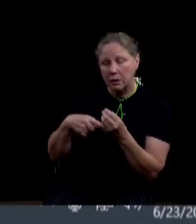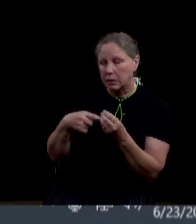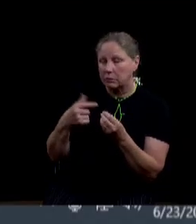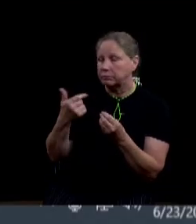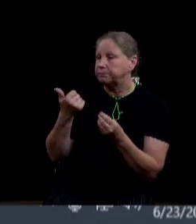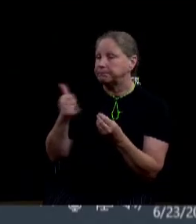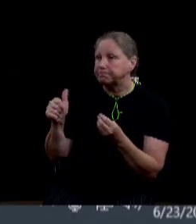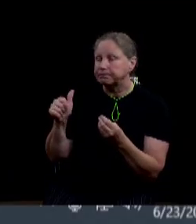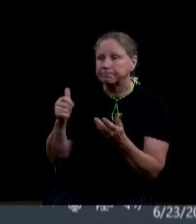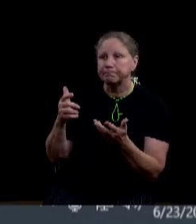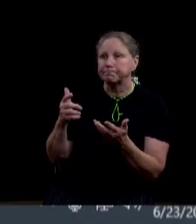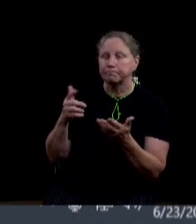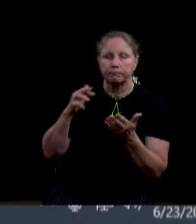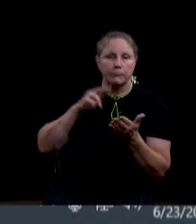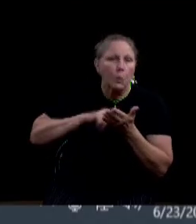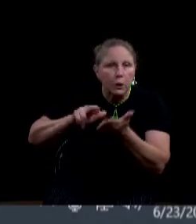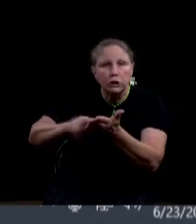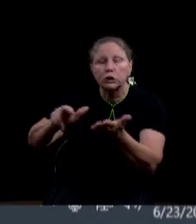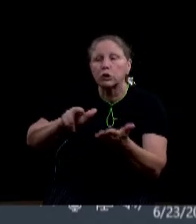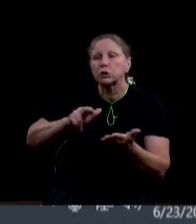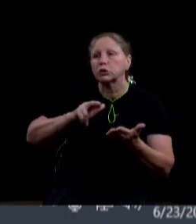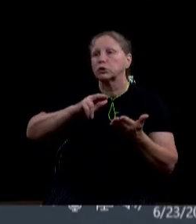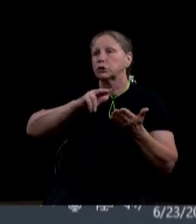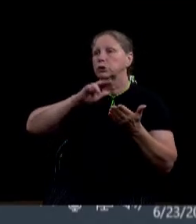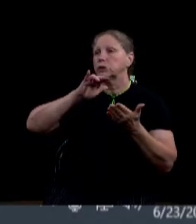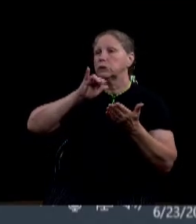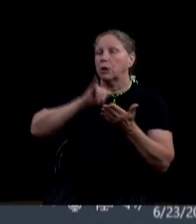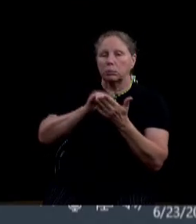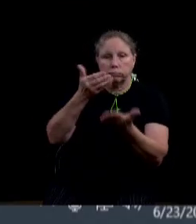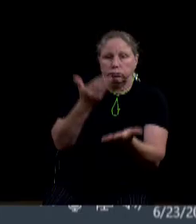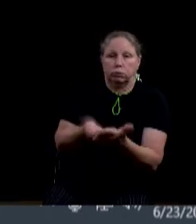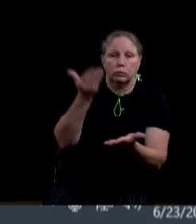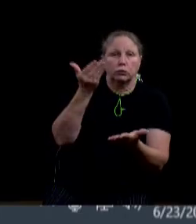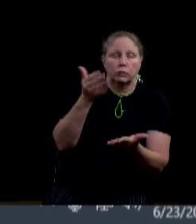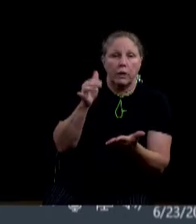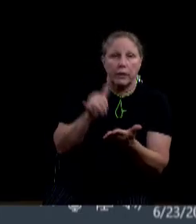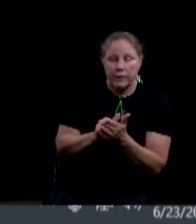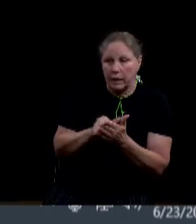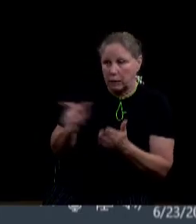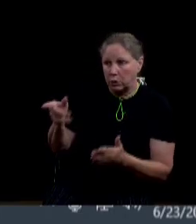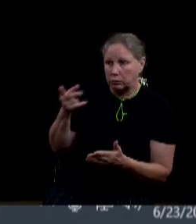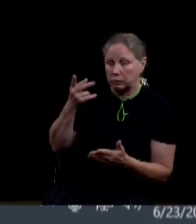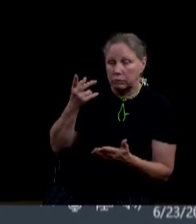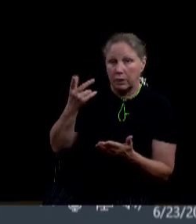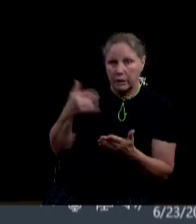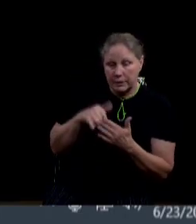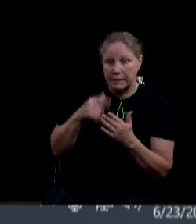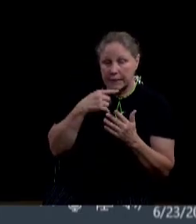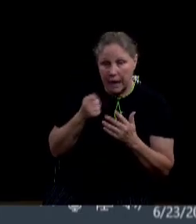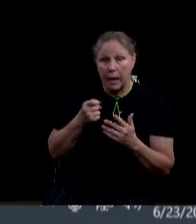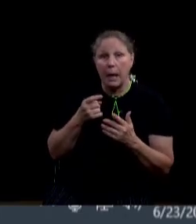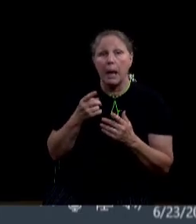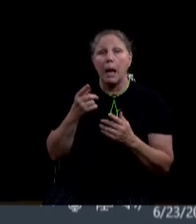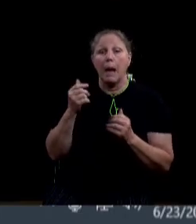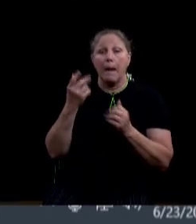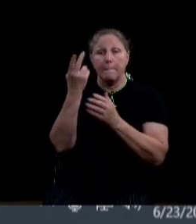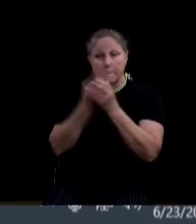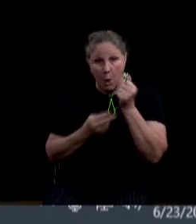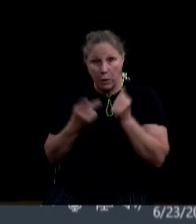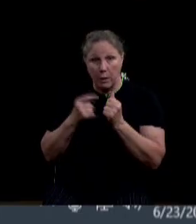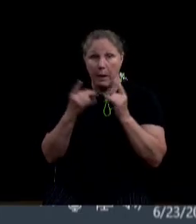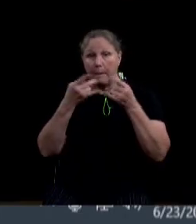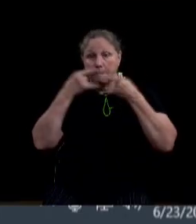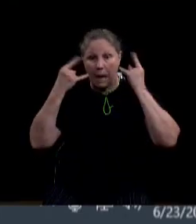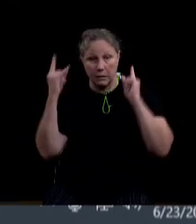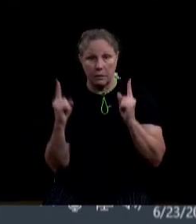any evidence that you've seen that indicate that 2 parties wearing a mask versus just 1 party wearing a mask creates